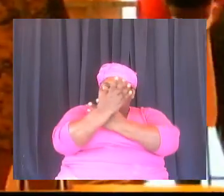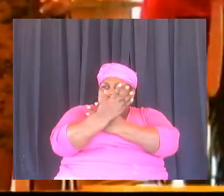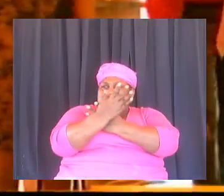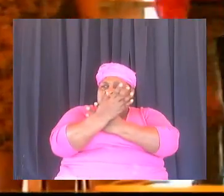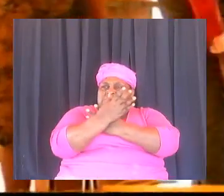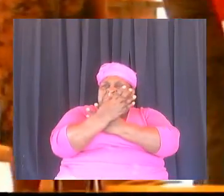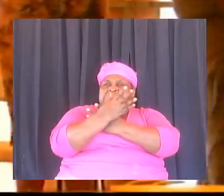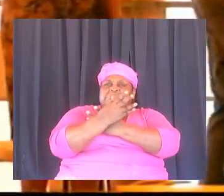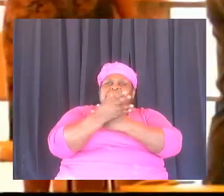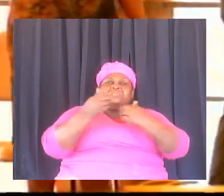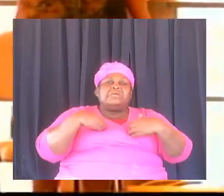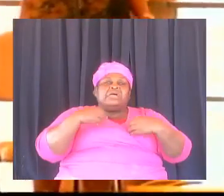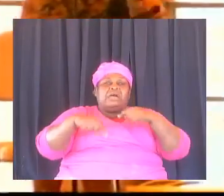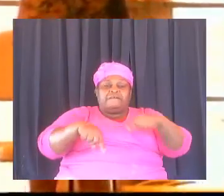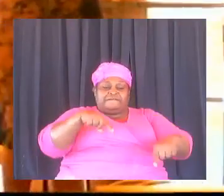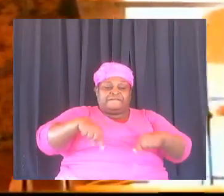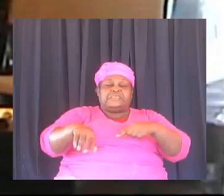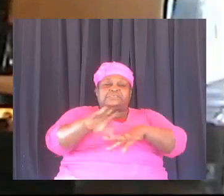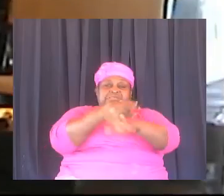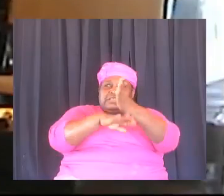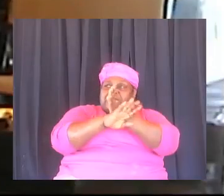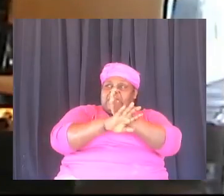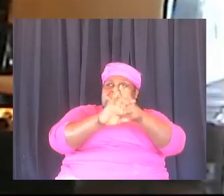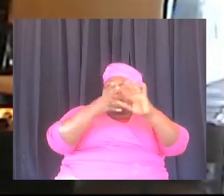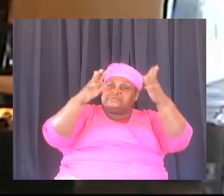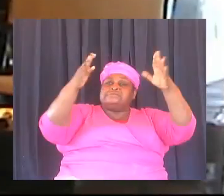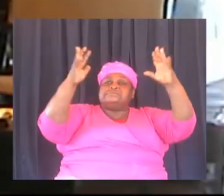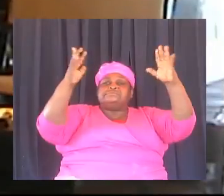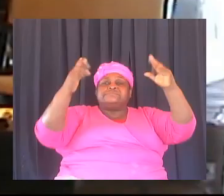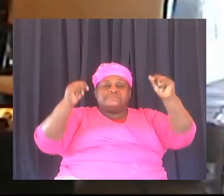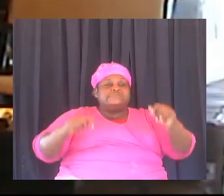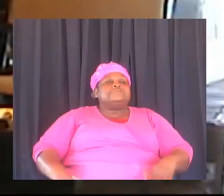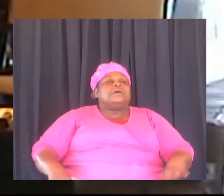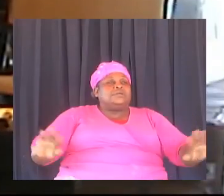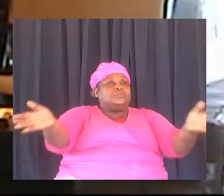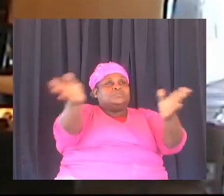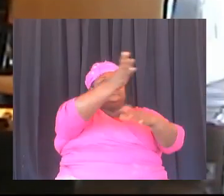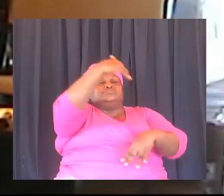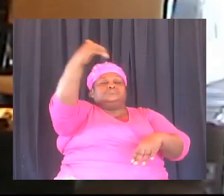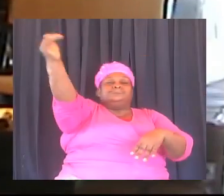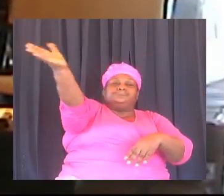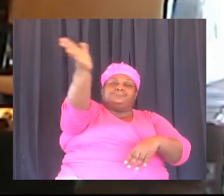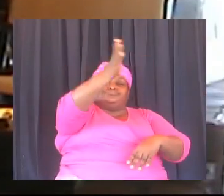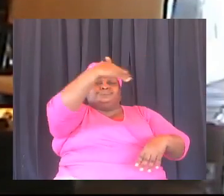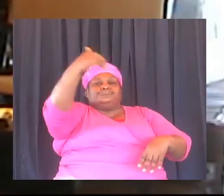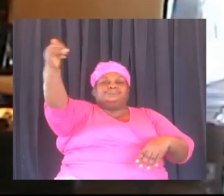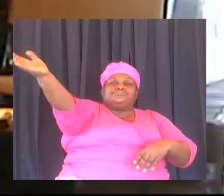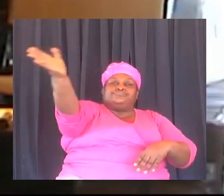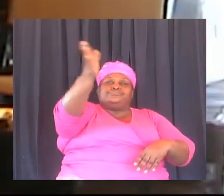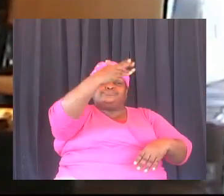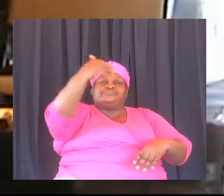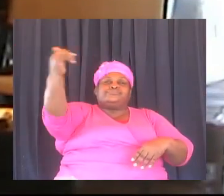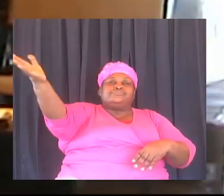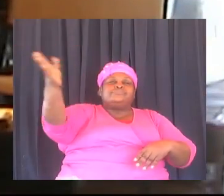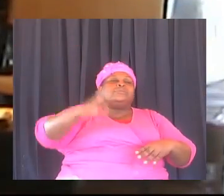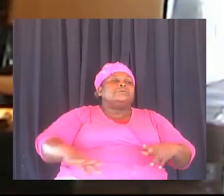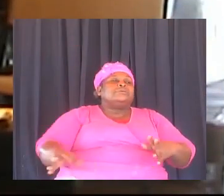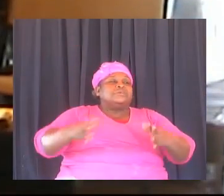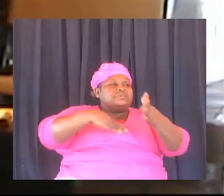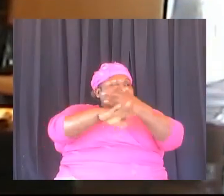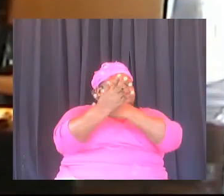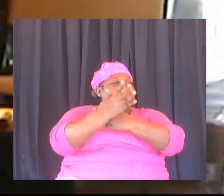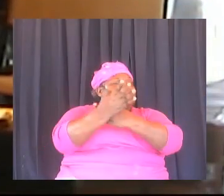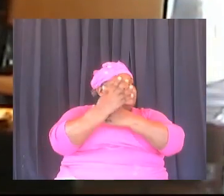lift them this morning. You have hands, clap them, wave them. You have voice, open them this morning, your mouth this